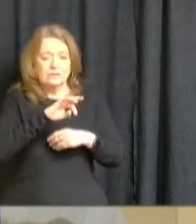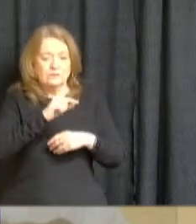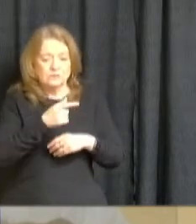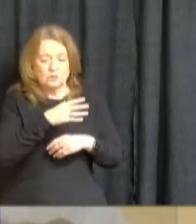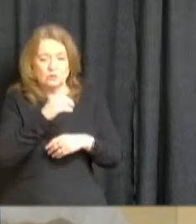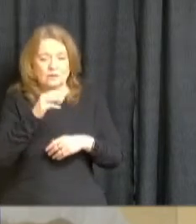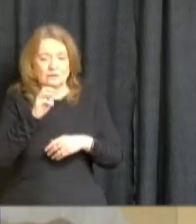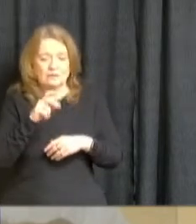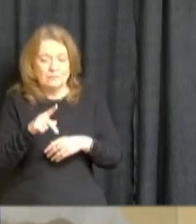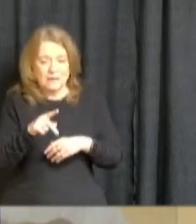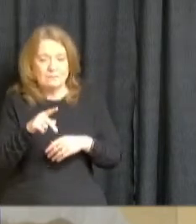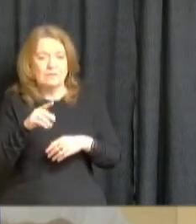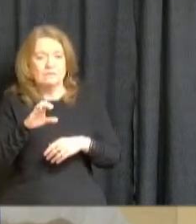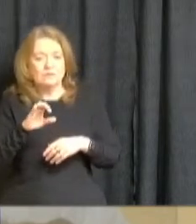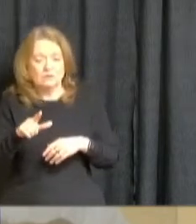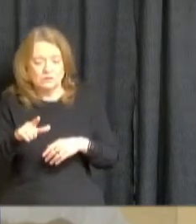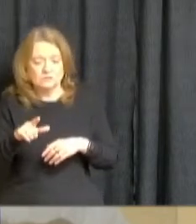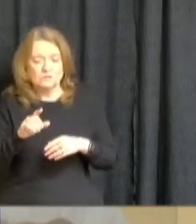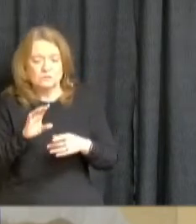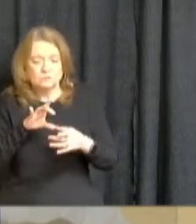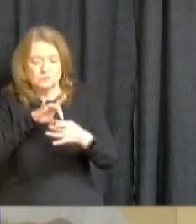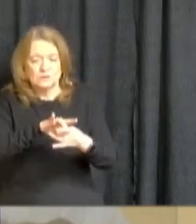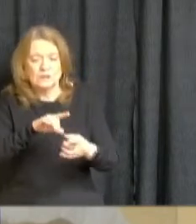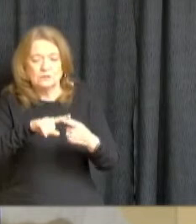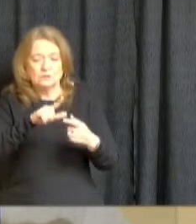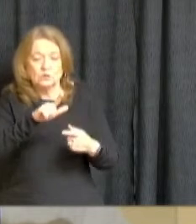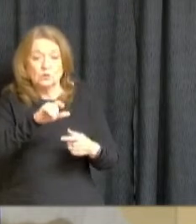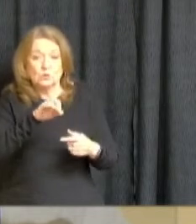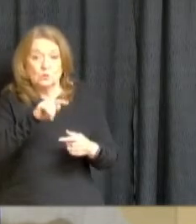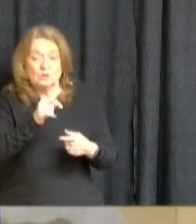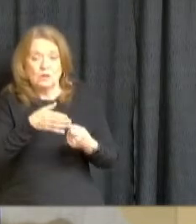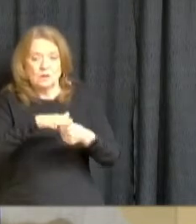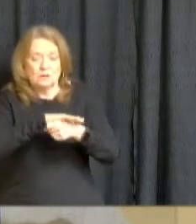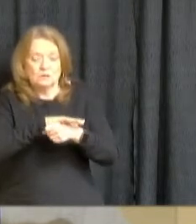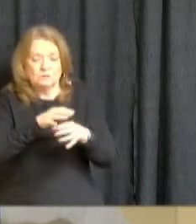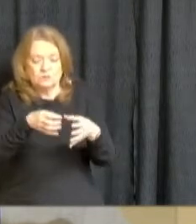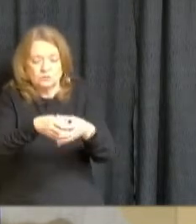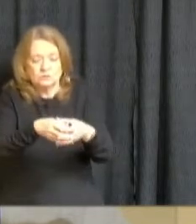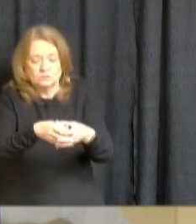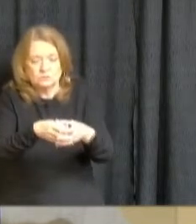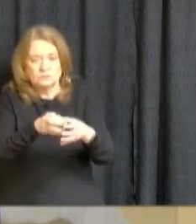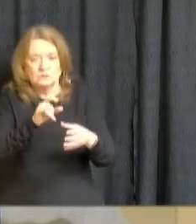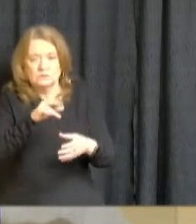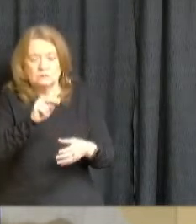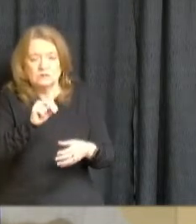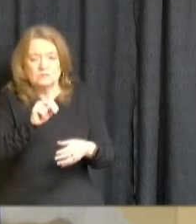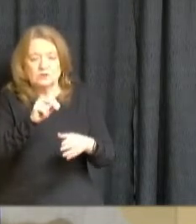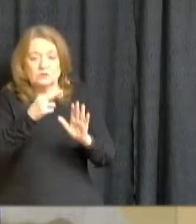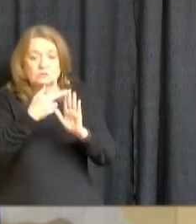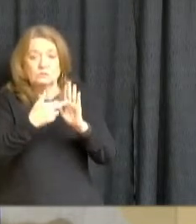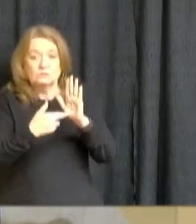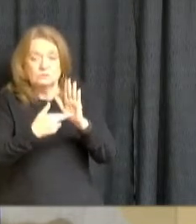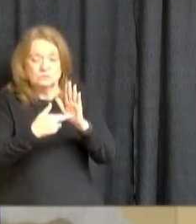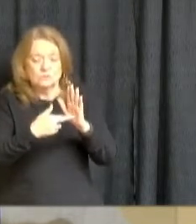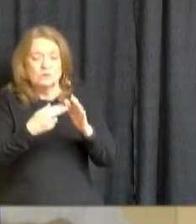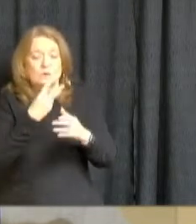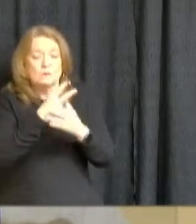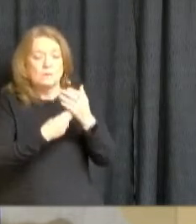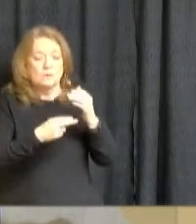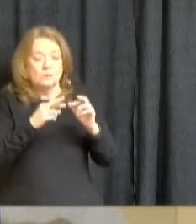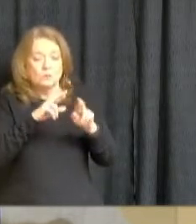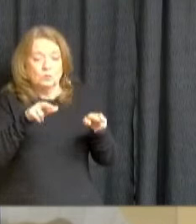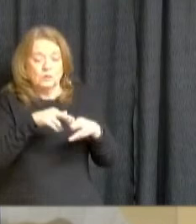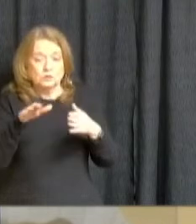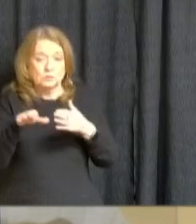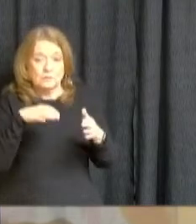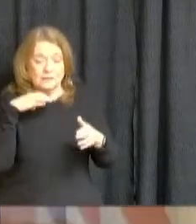ordinance of the city of Clarksville, Tennessee as it pertains to lot coverage and cluster subdivision regulations. Both the Regional Planning Commission and the staff